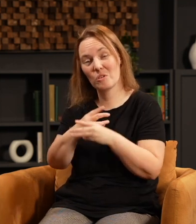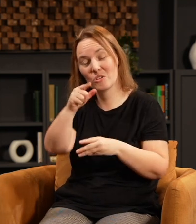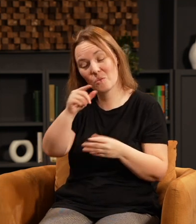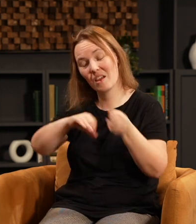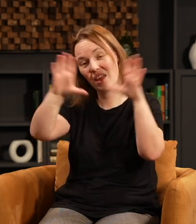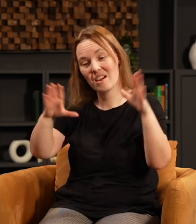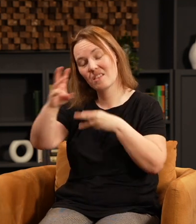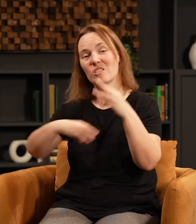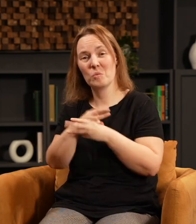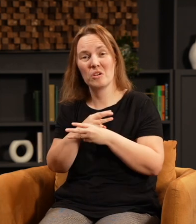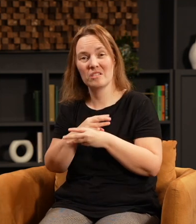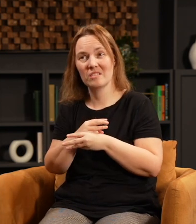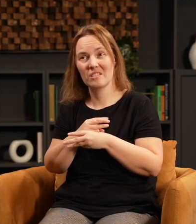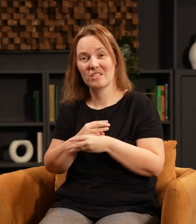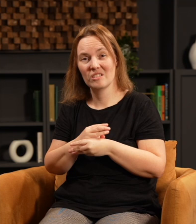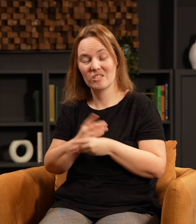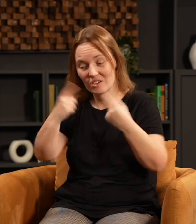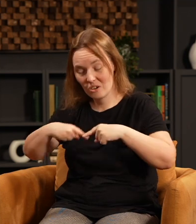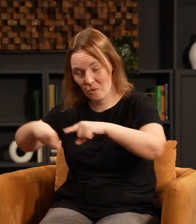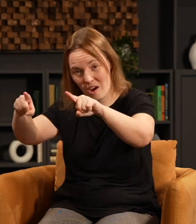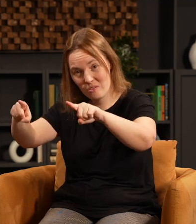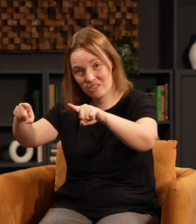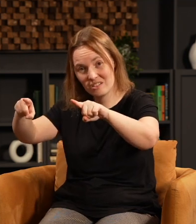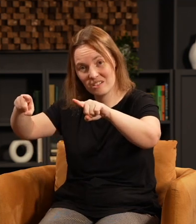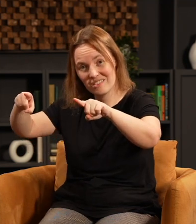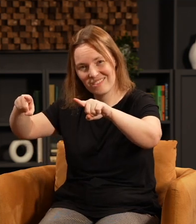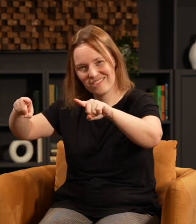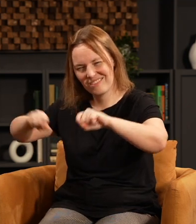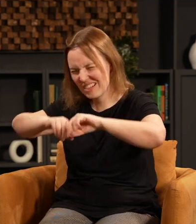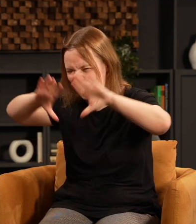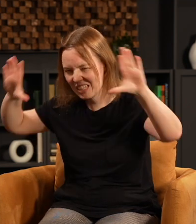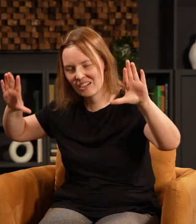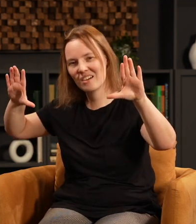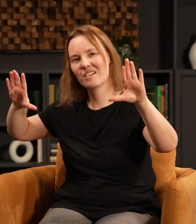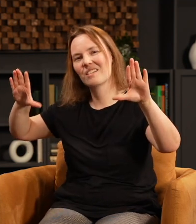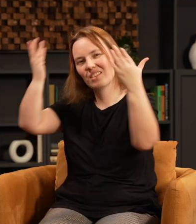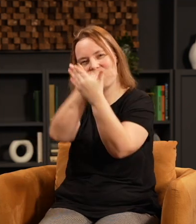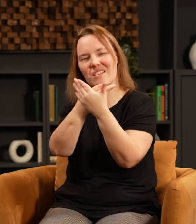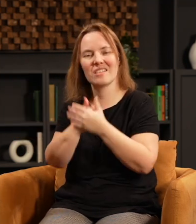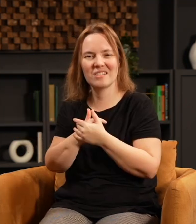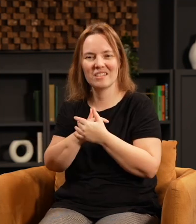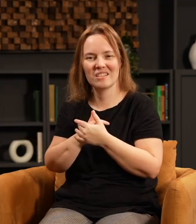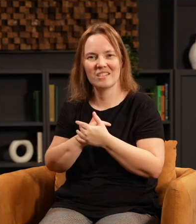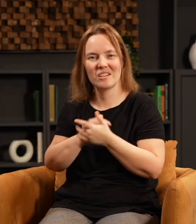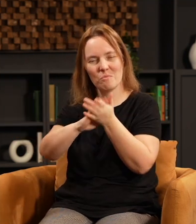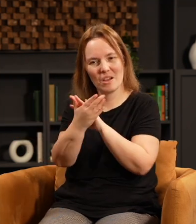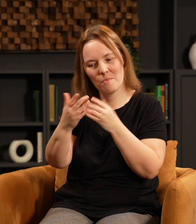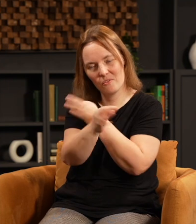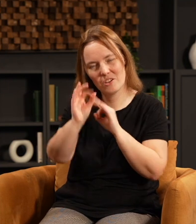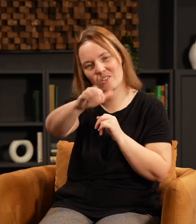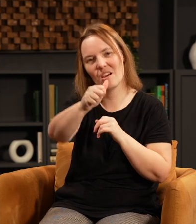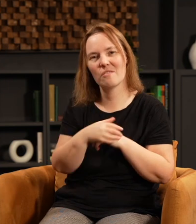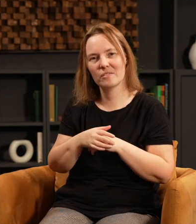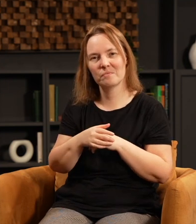this world. Now get out there and penetrate the darkness. Get out there. Get free yourself. Get free.